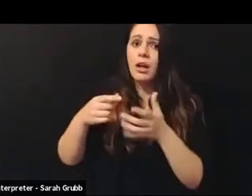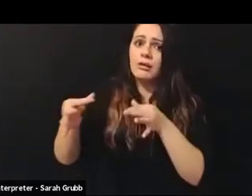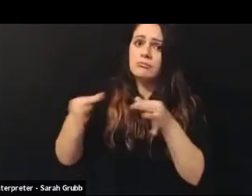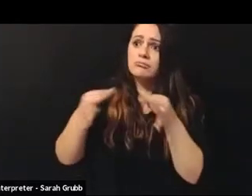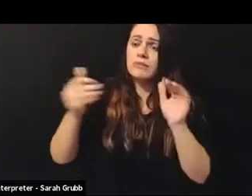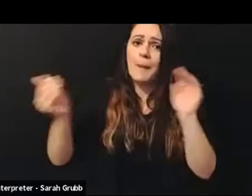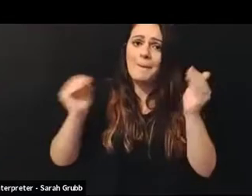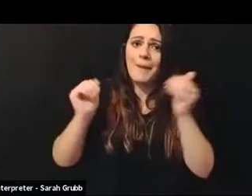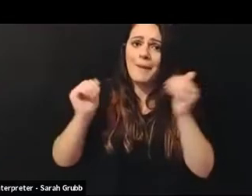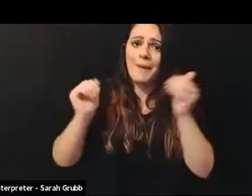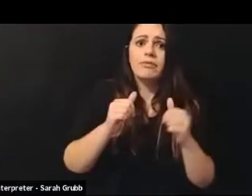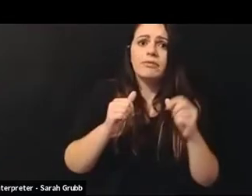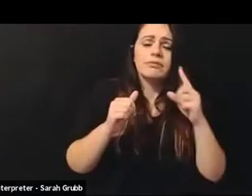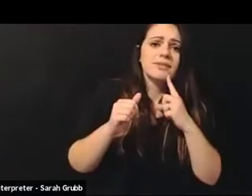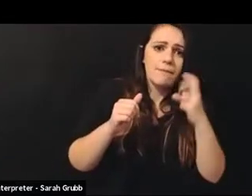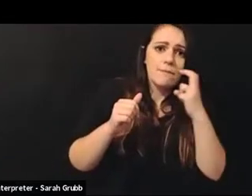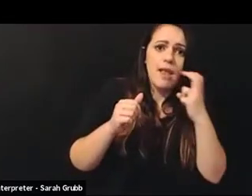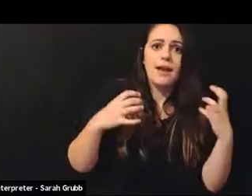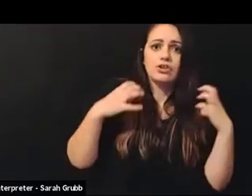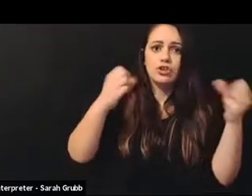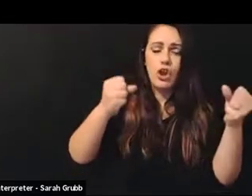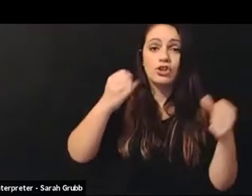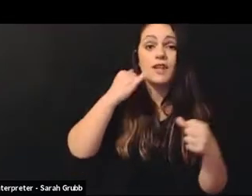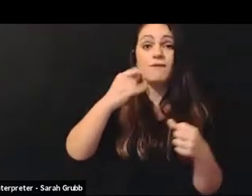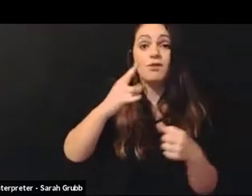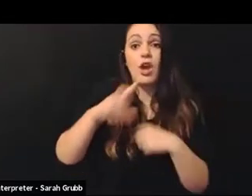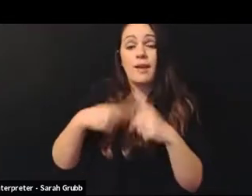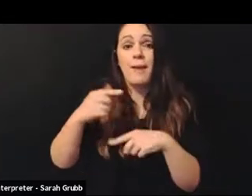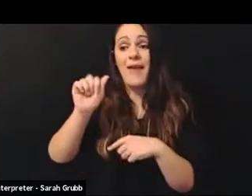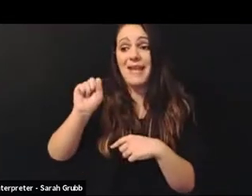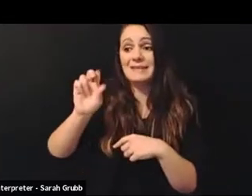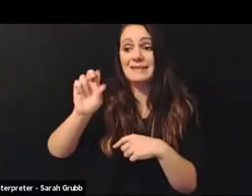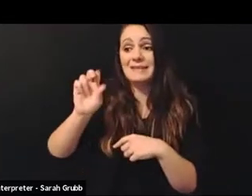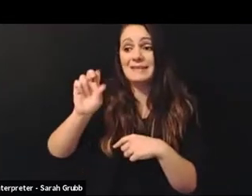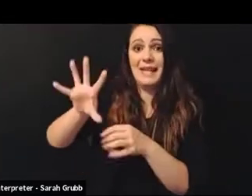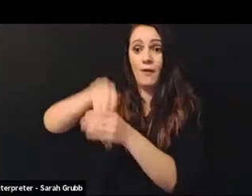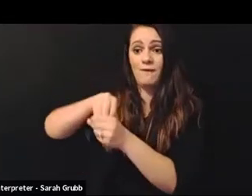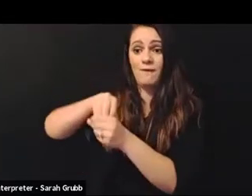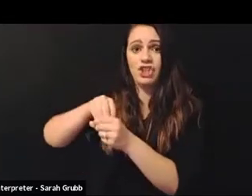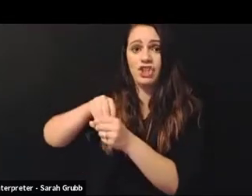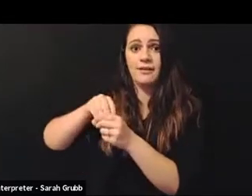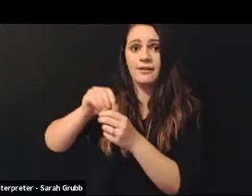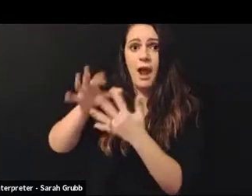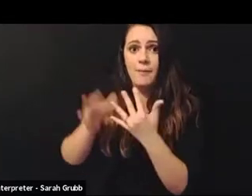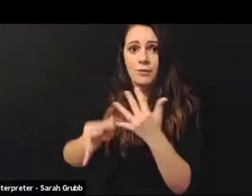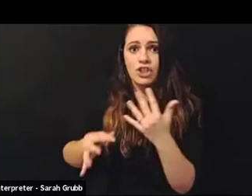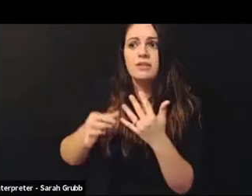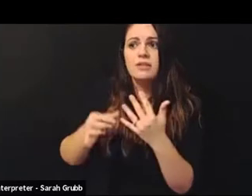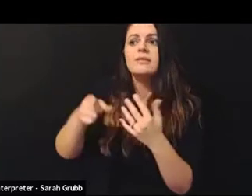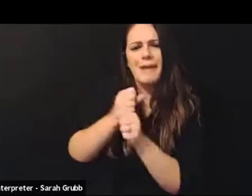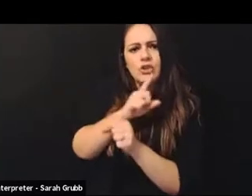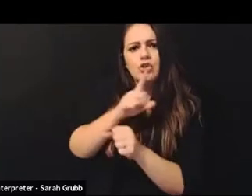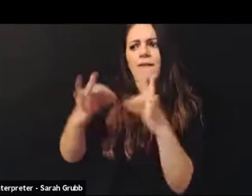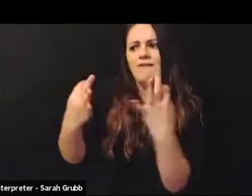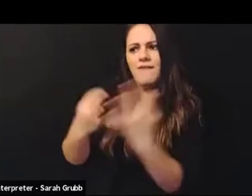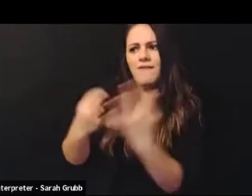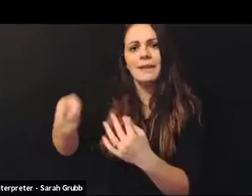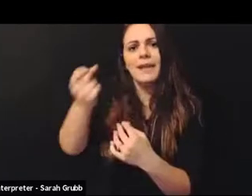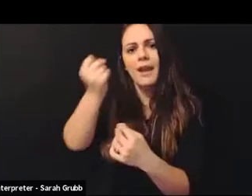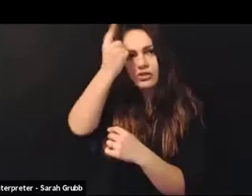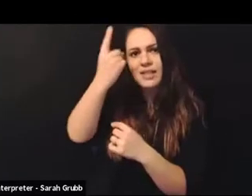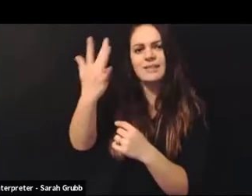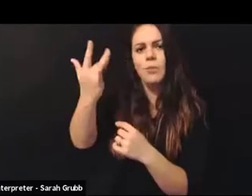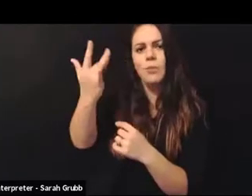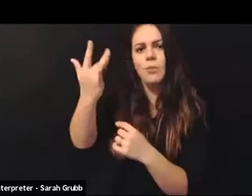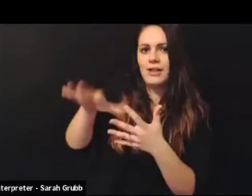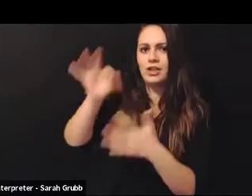you're talking about ASD interventions, make sure the family understands why you chose that intervention. So what I want to do now for the remaining